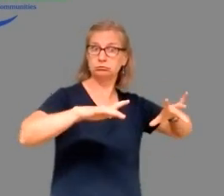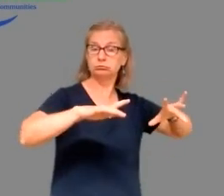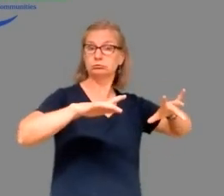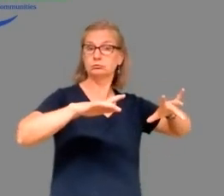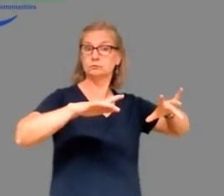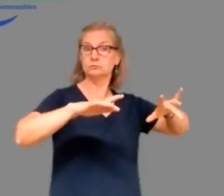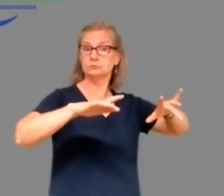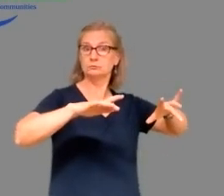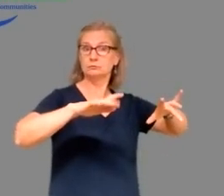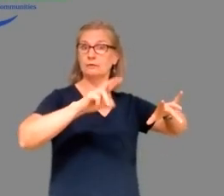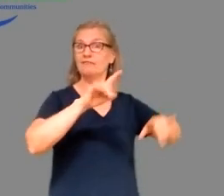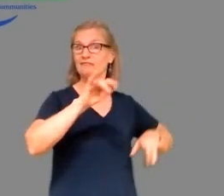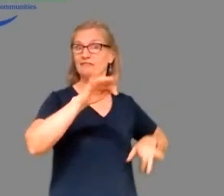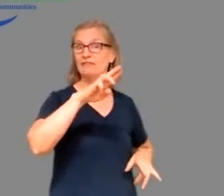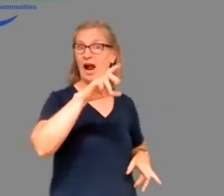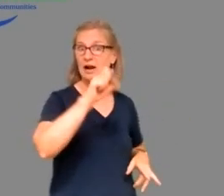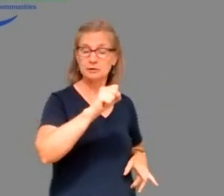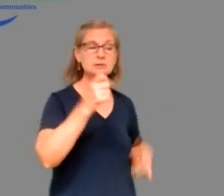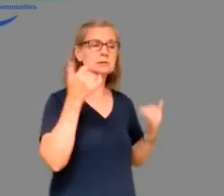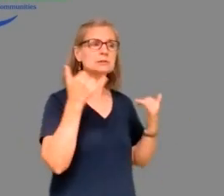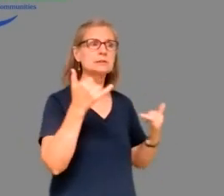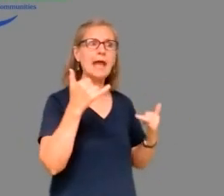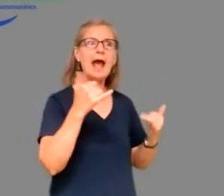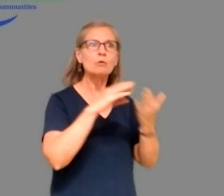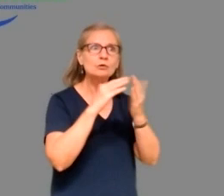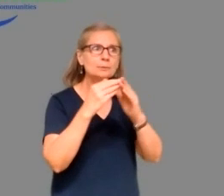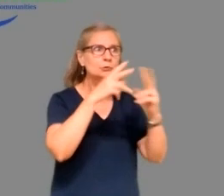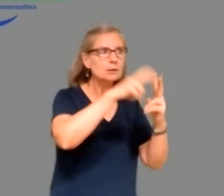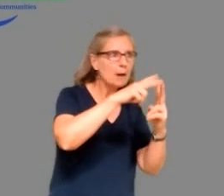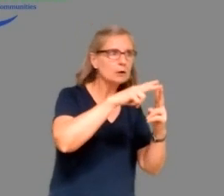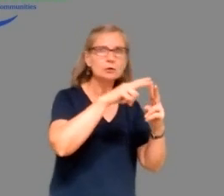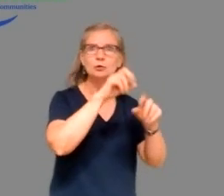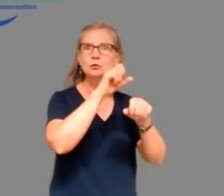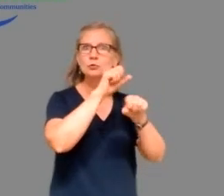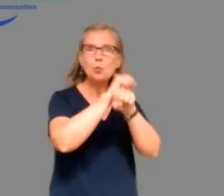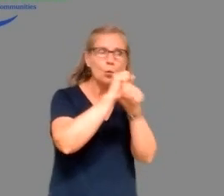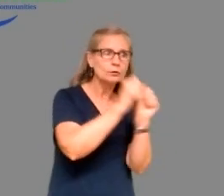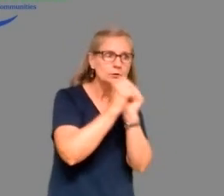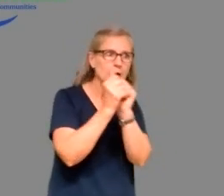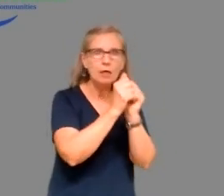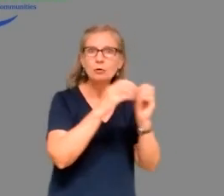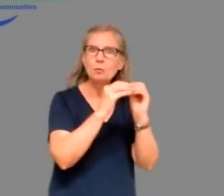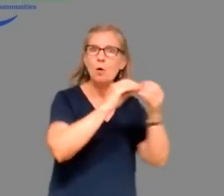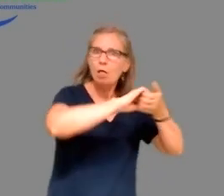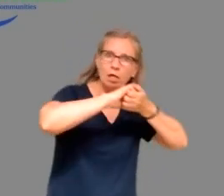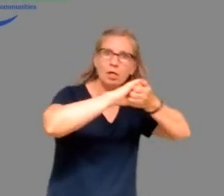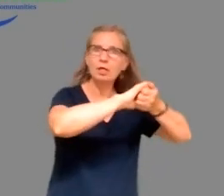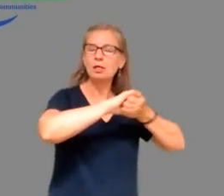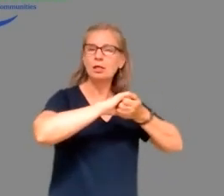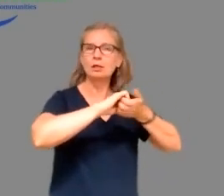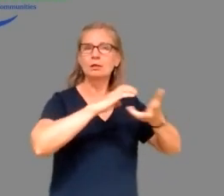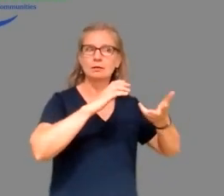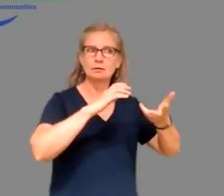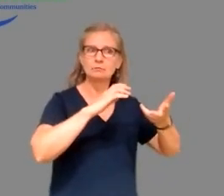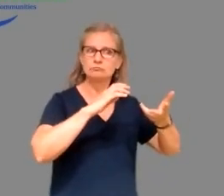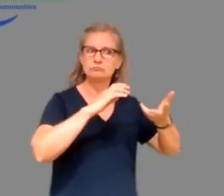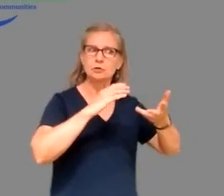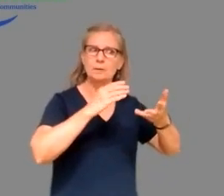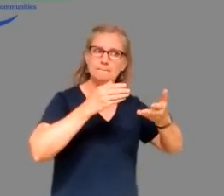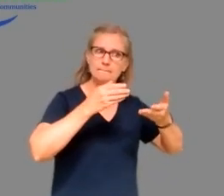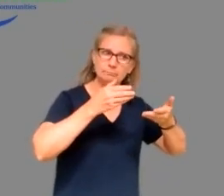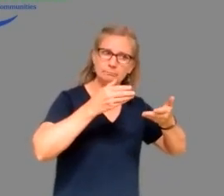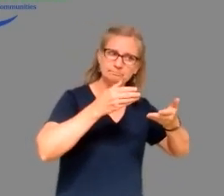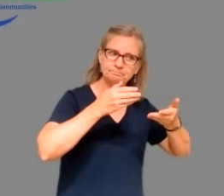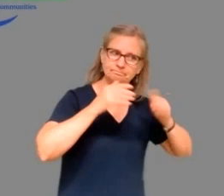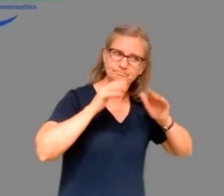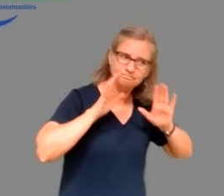community partners really together to try to work to move our county forward in the right, you know, through